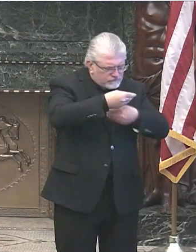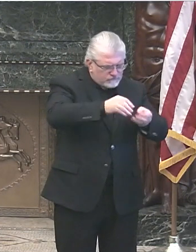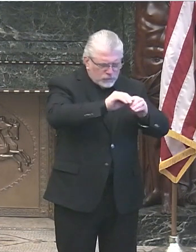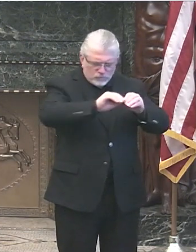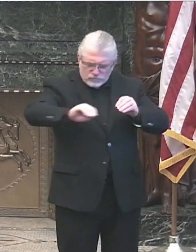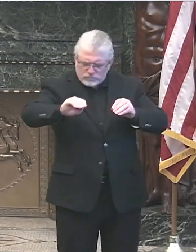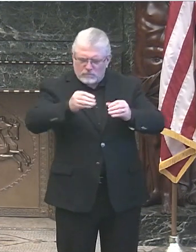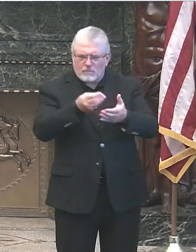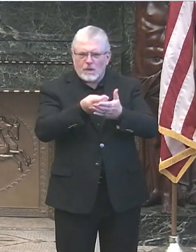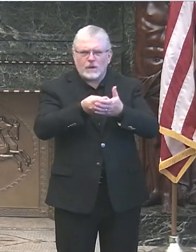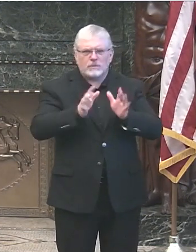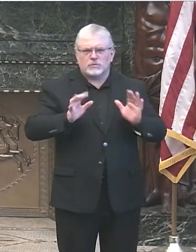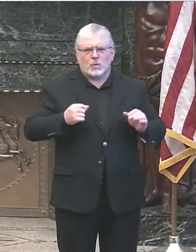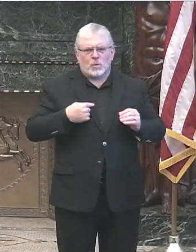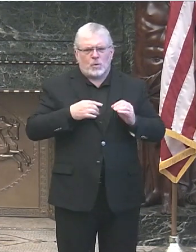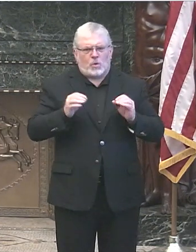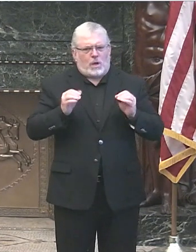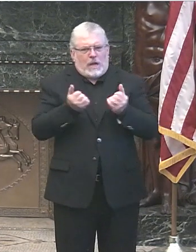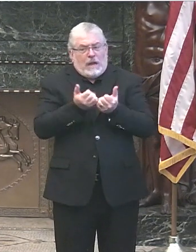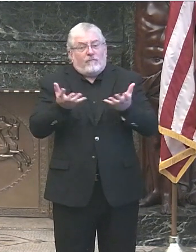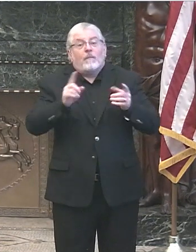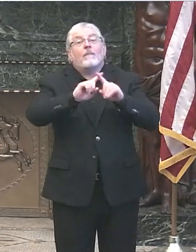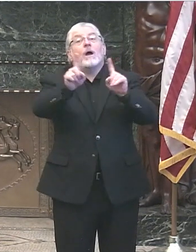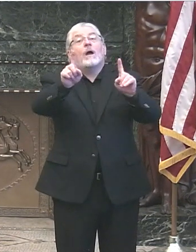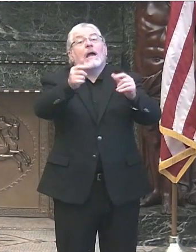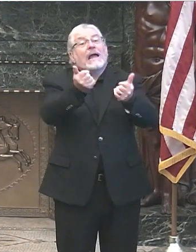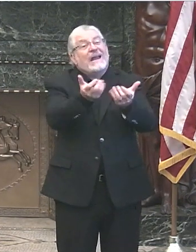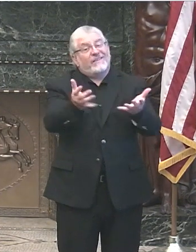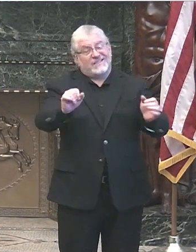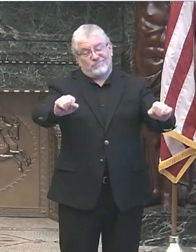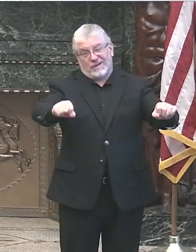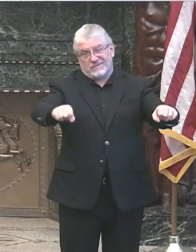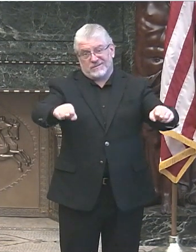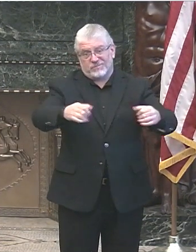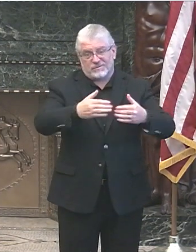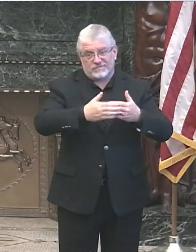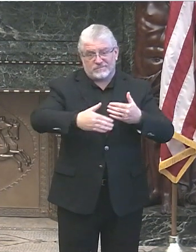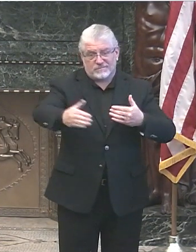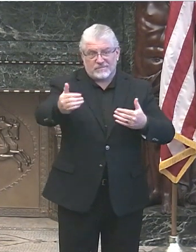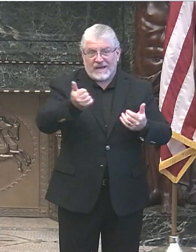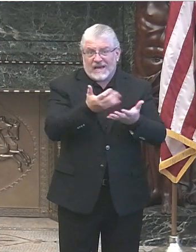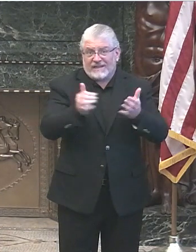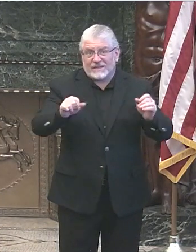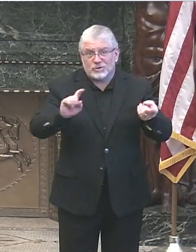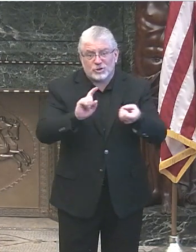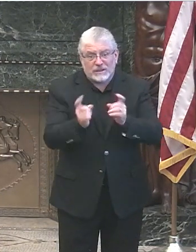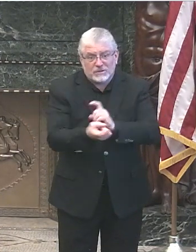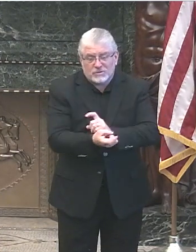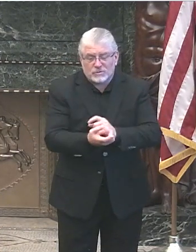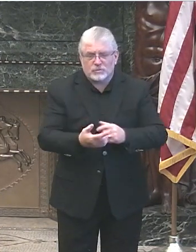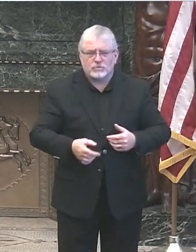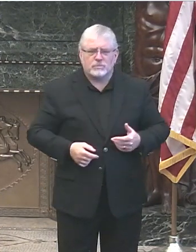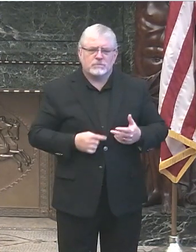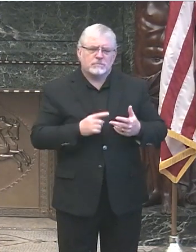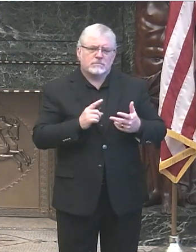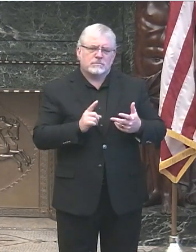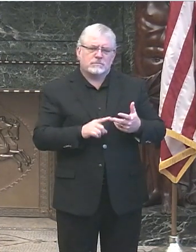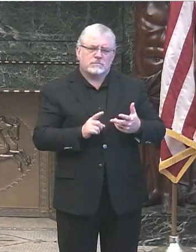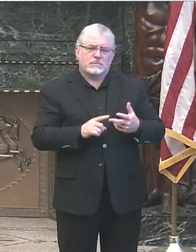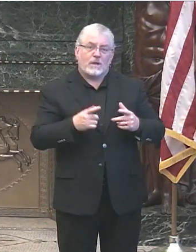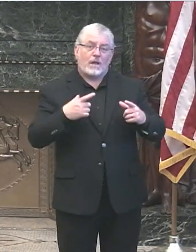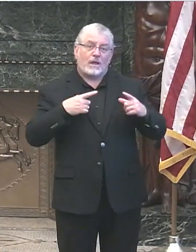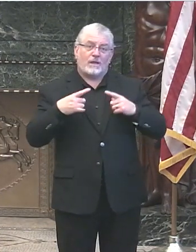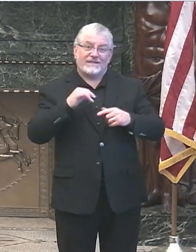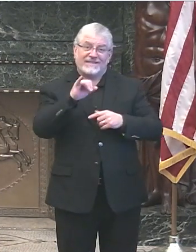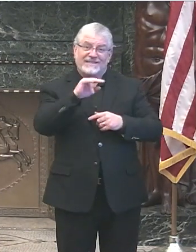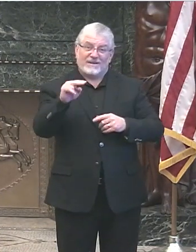everything is on the table at this point, and so that may change. And then finally, on the check-in of the Holiday Inn, I have to get back to you with numbers. Those numbers were changing rapidly